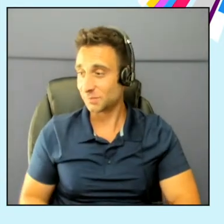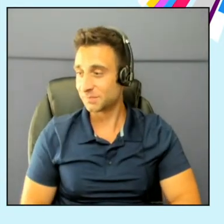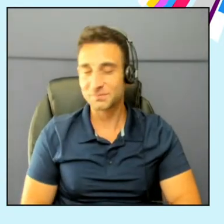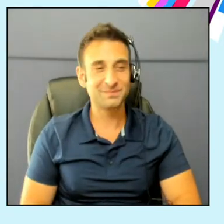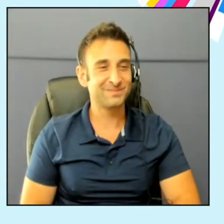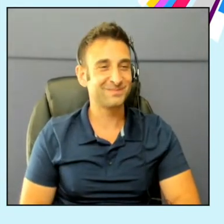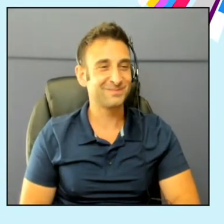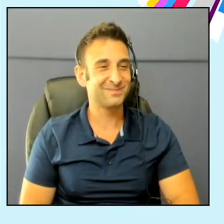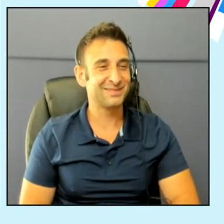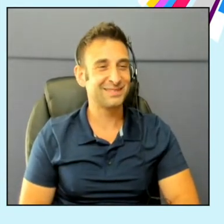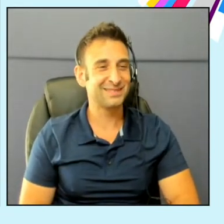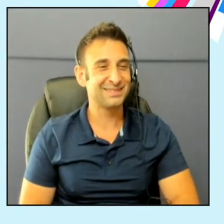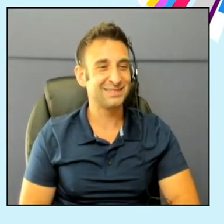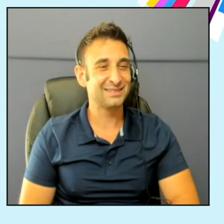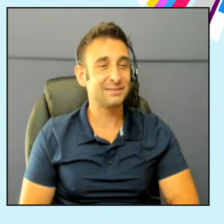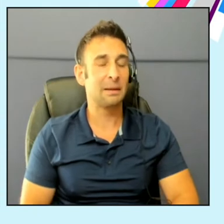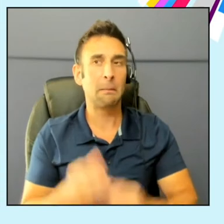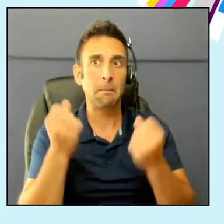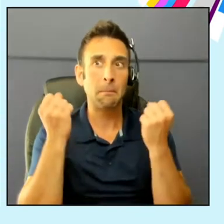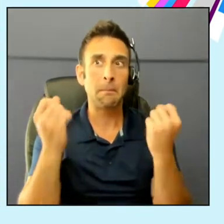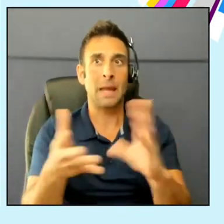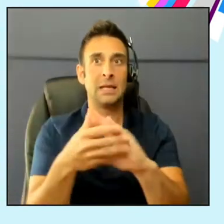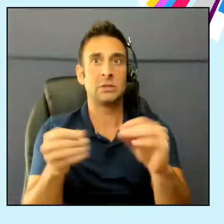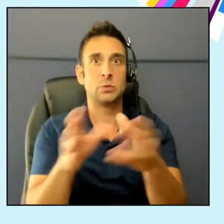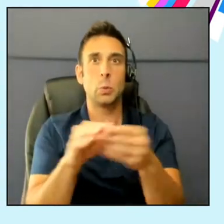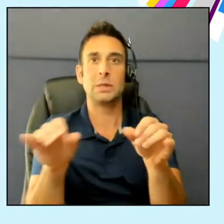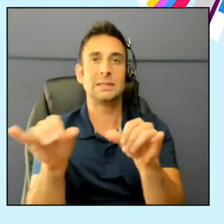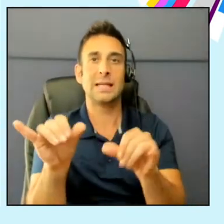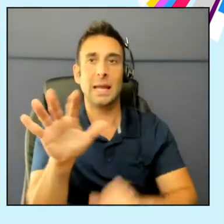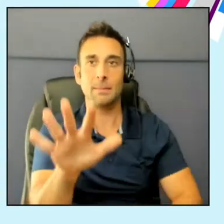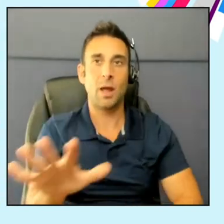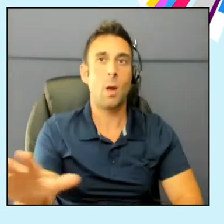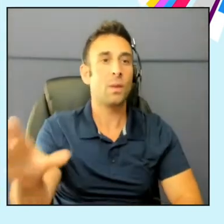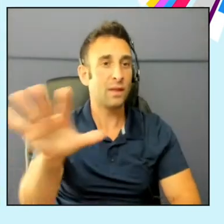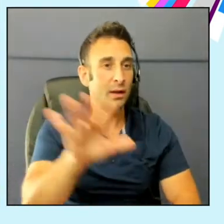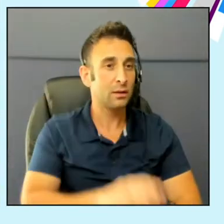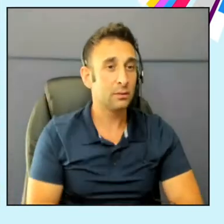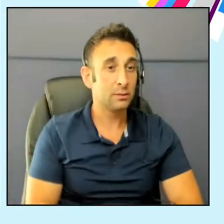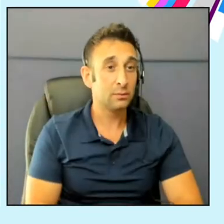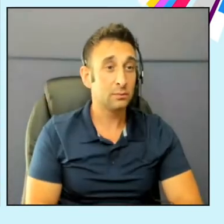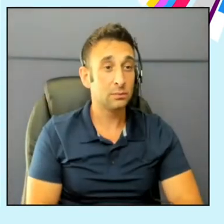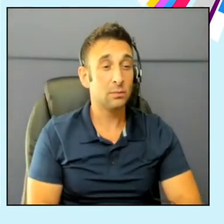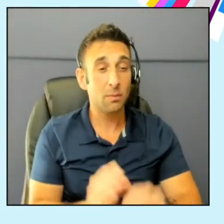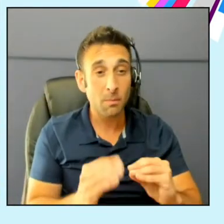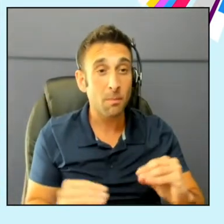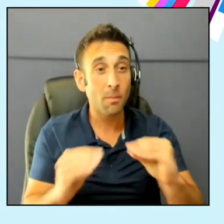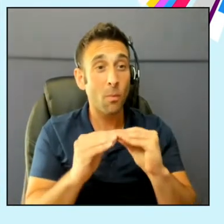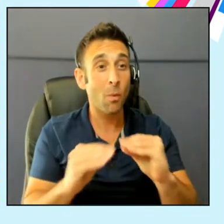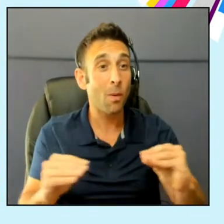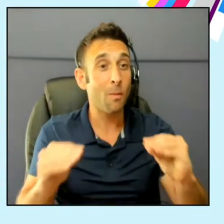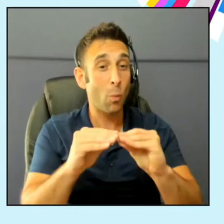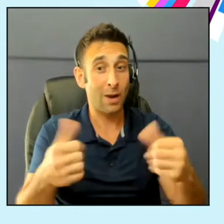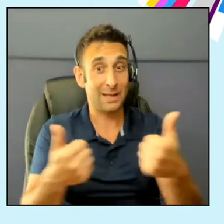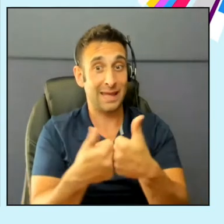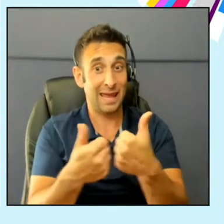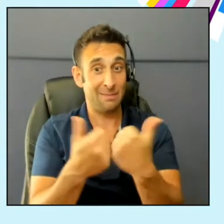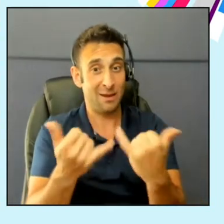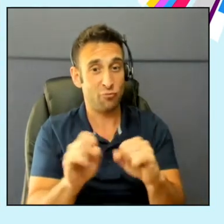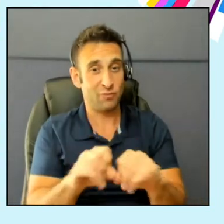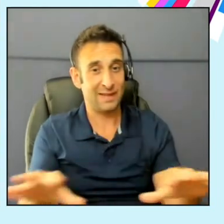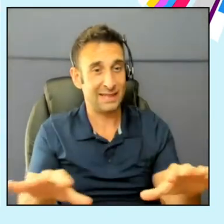and there are millions of stories like this out there and more and more games that are coming out with these themes as